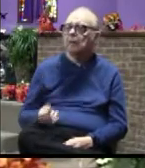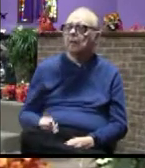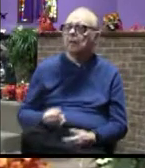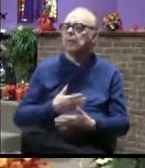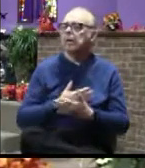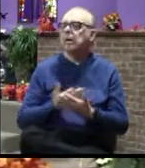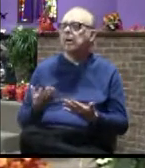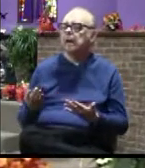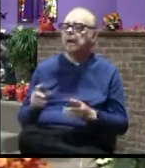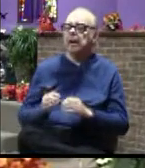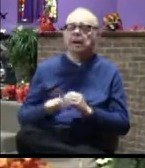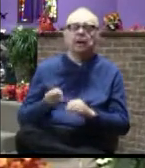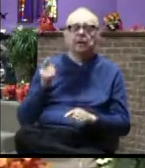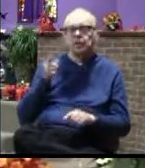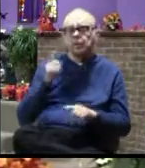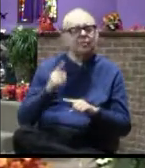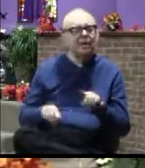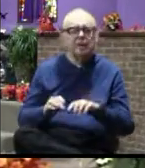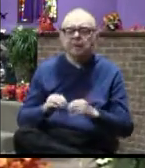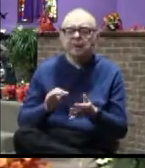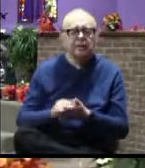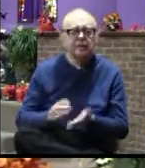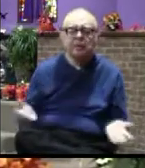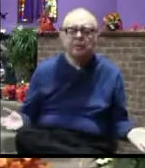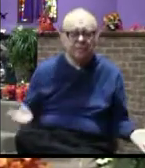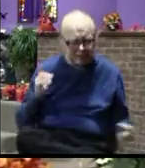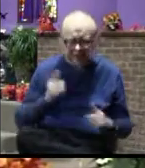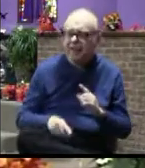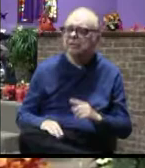because the thing that you're trying to fix you can't fix